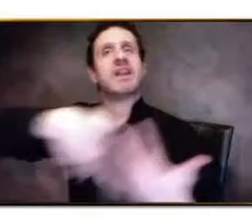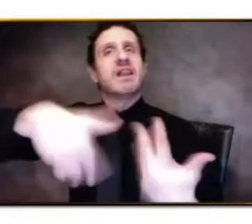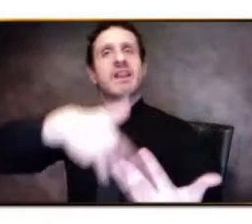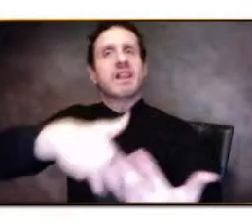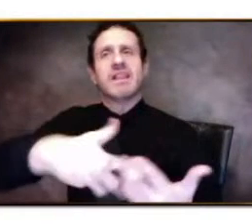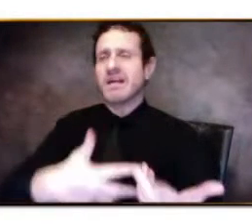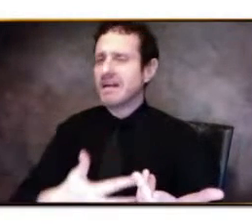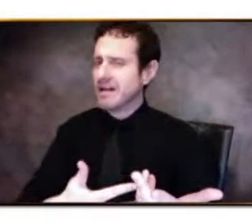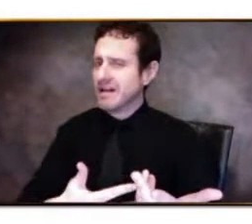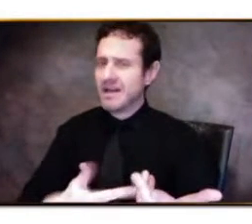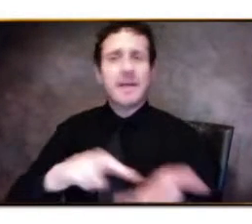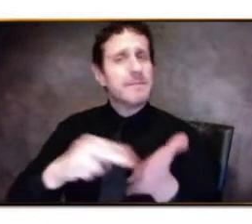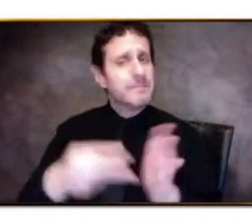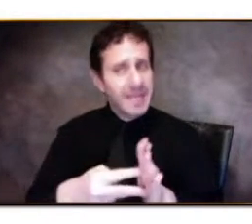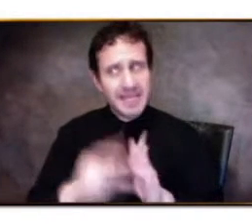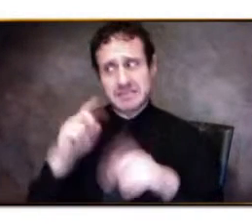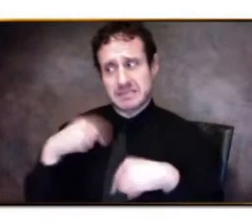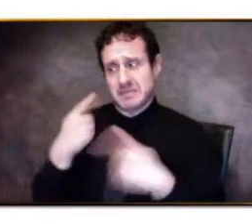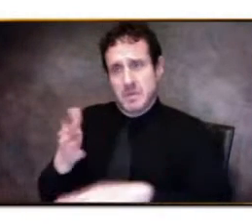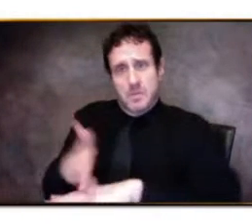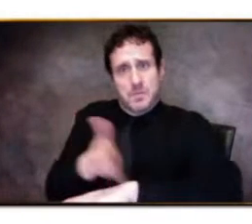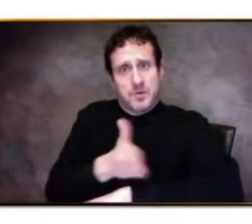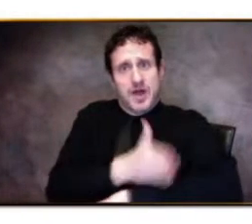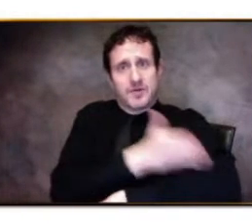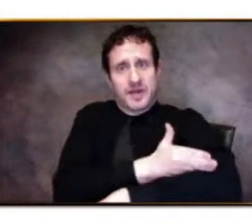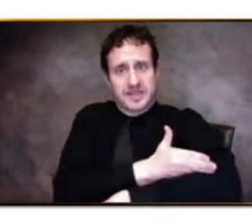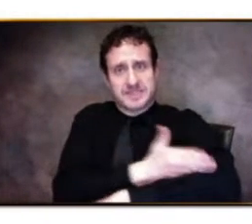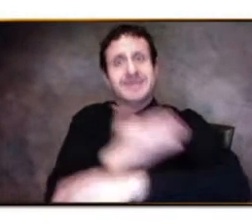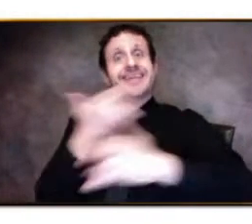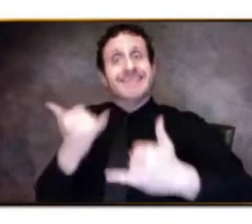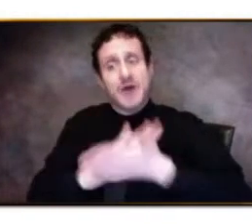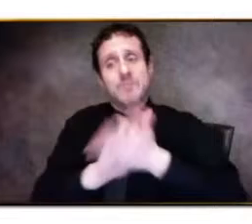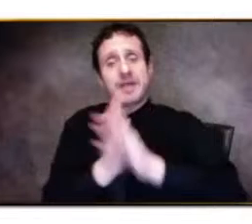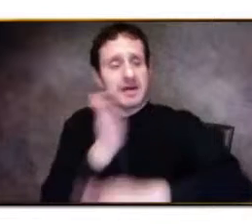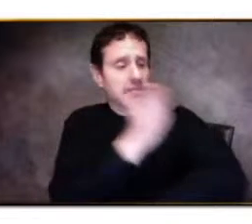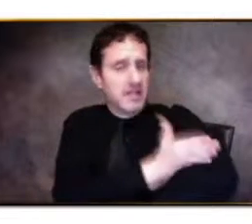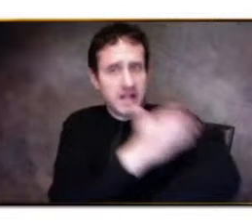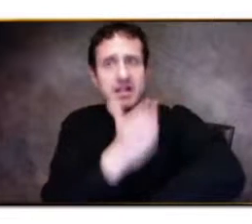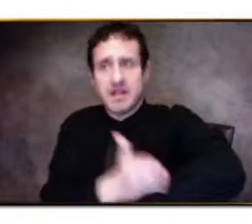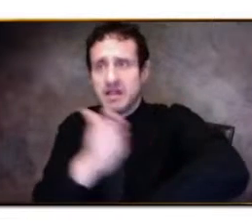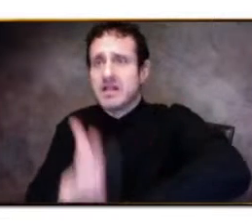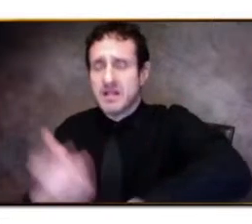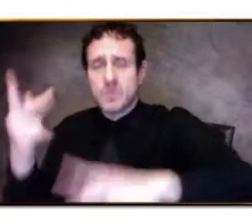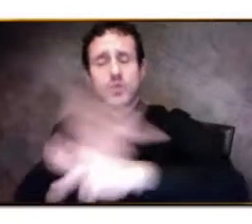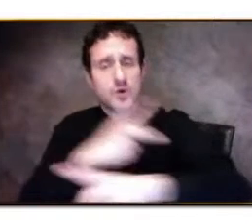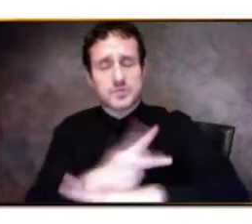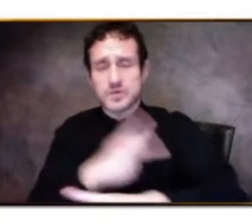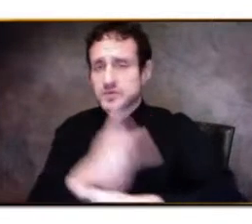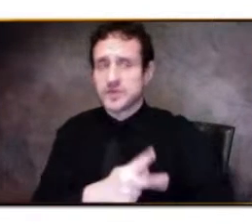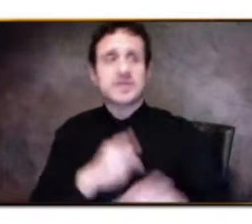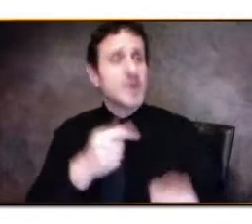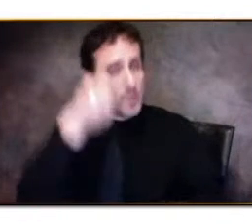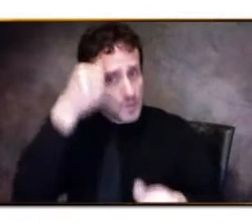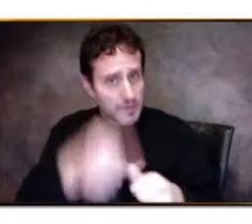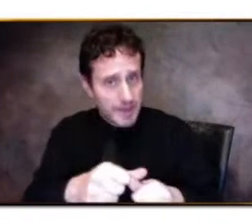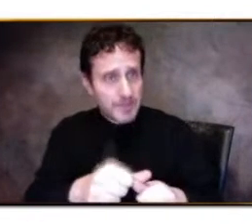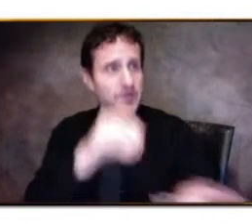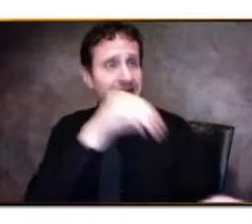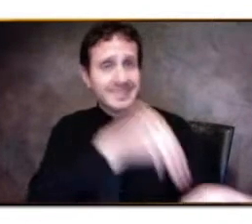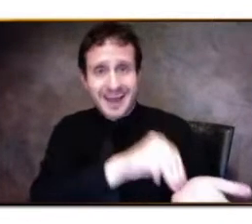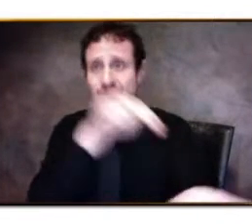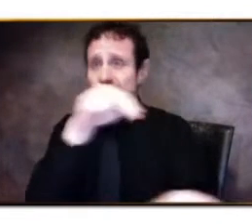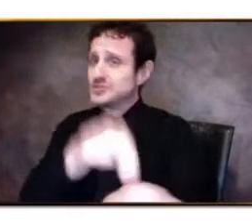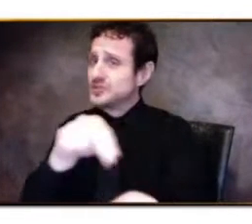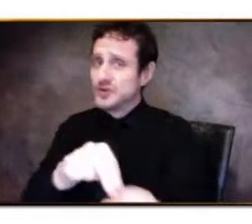any progress that we've made for our healthcare workers, many of whom don't get to see their families on holidays in normal